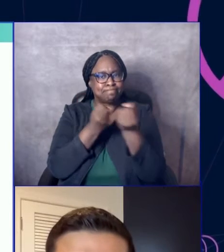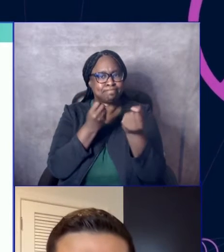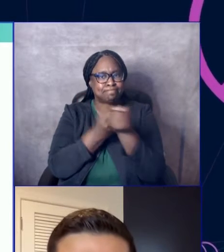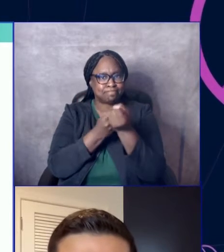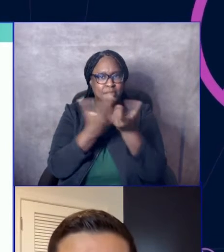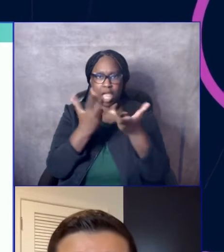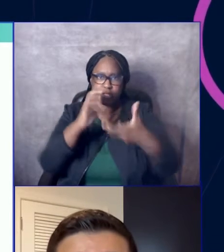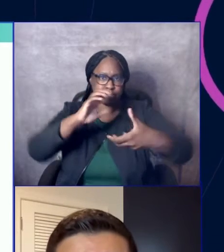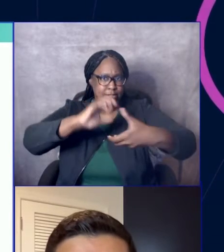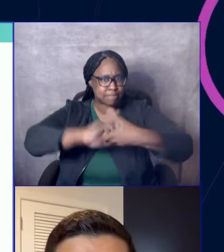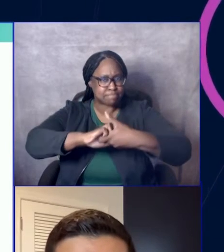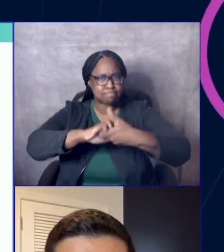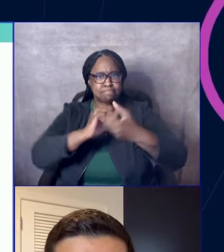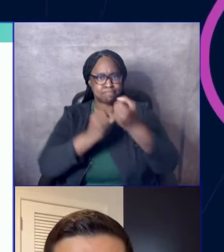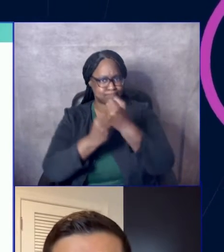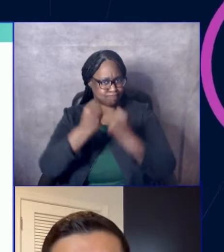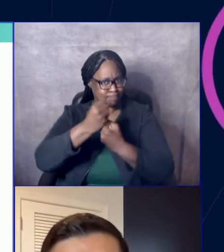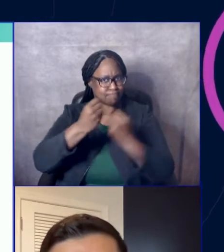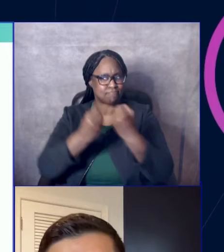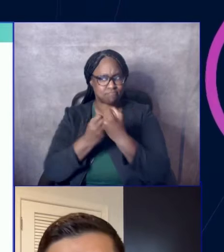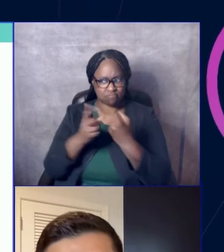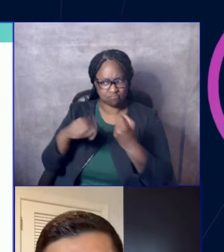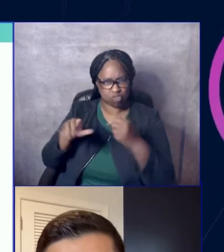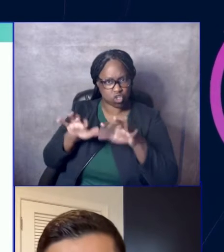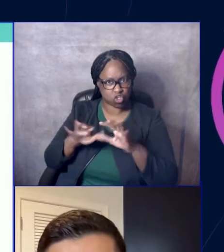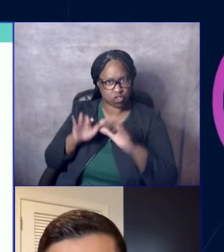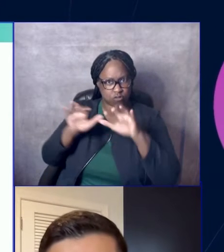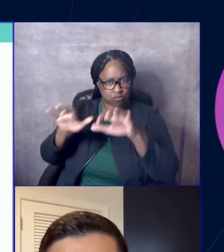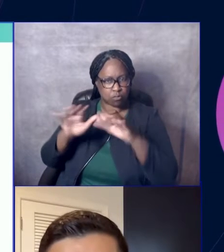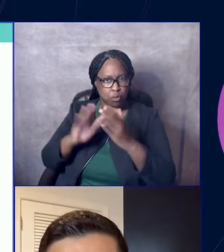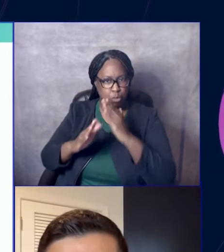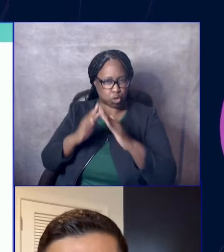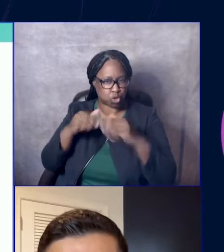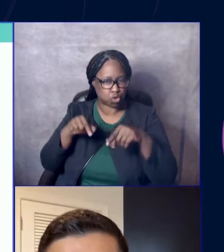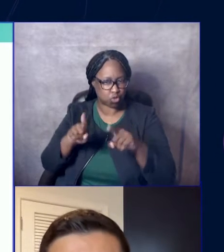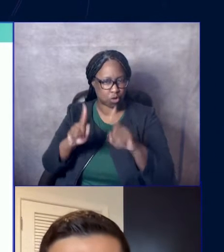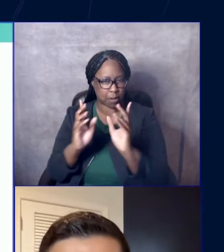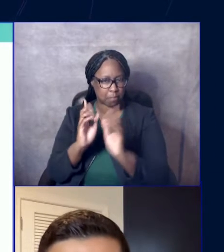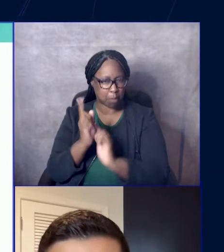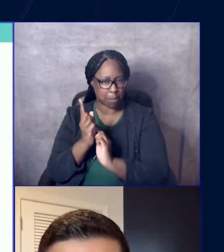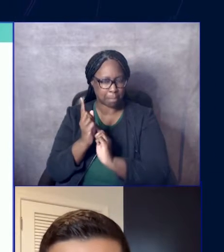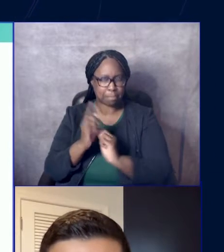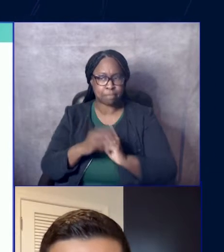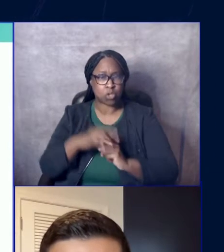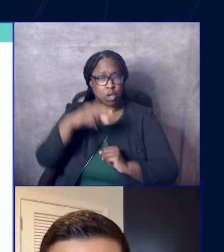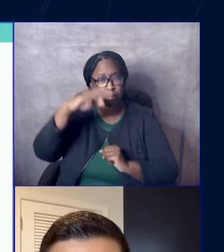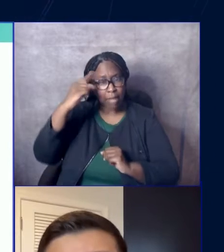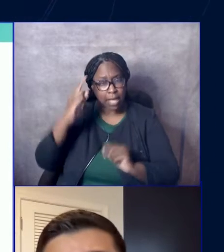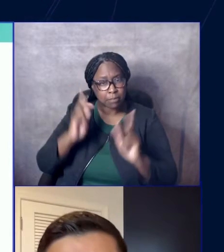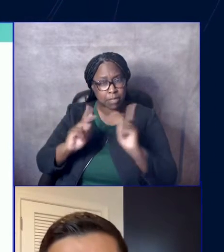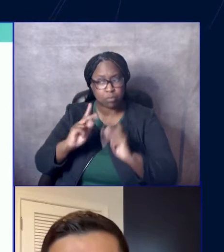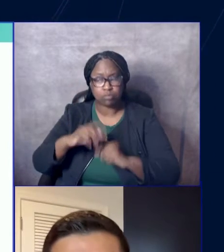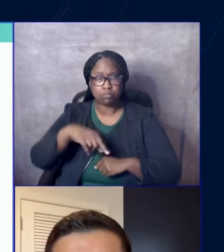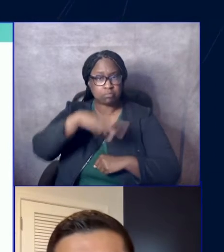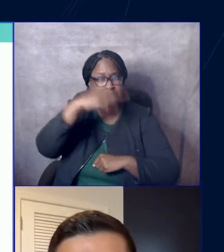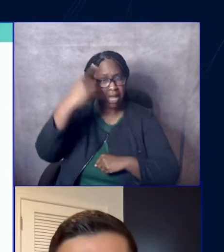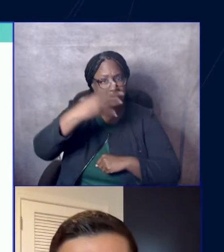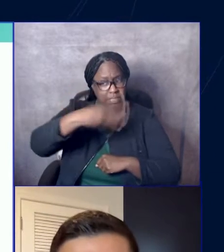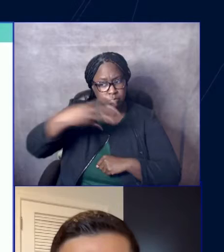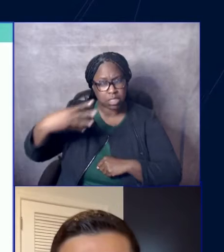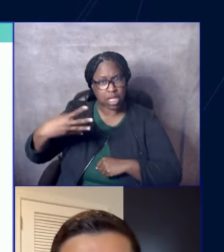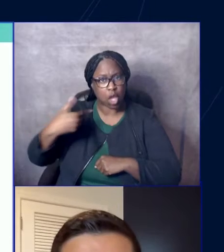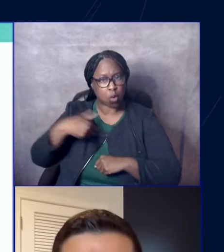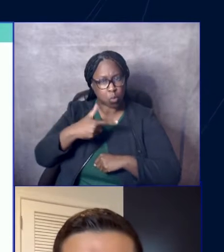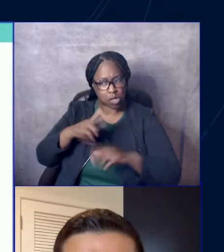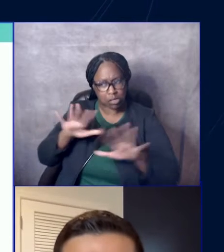moment. And it was really an opportunity to lift up the experiences of Black people and Black immigrants. We worked with our partners at